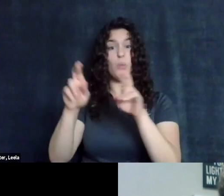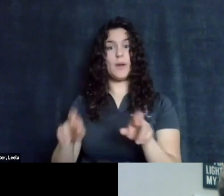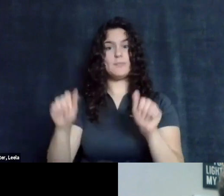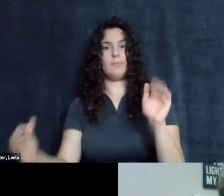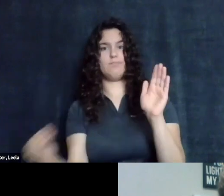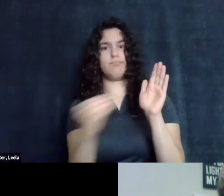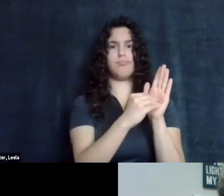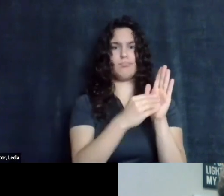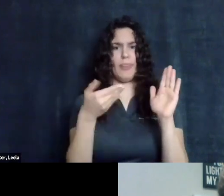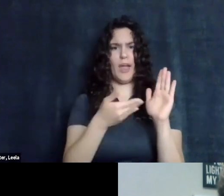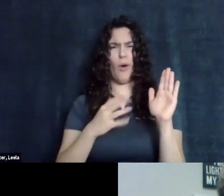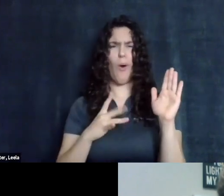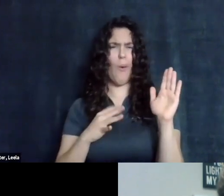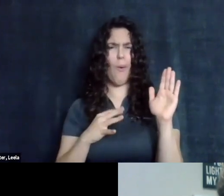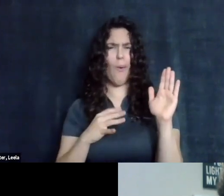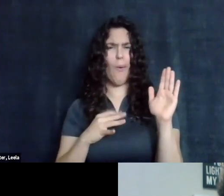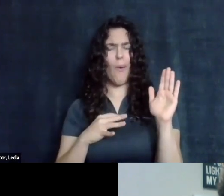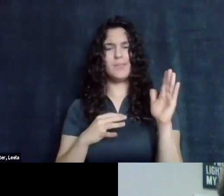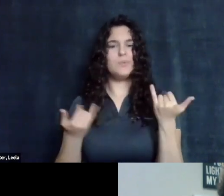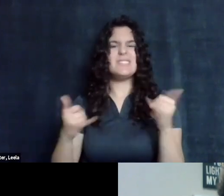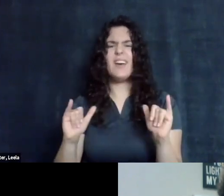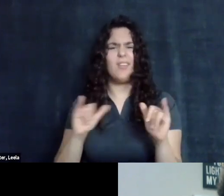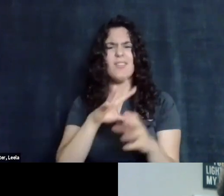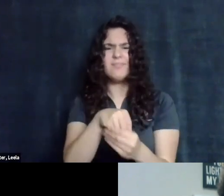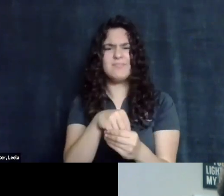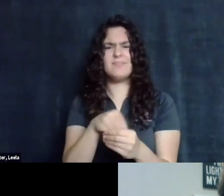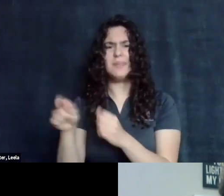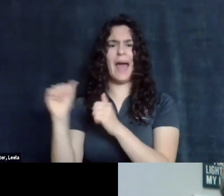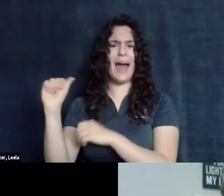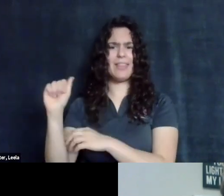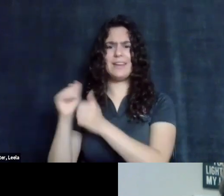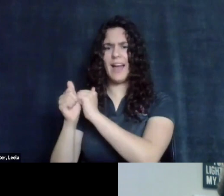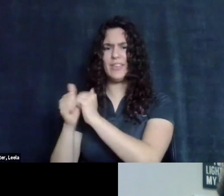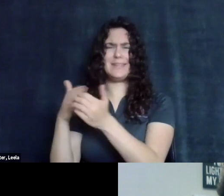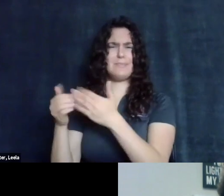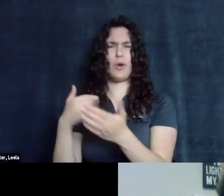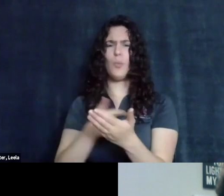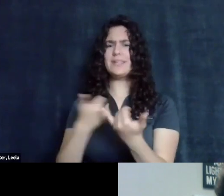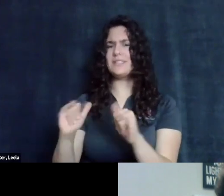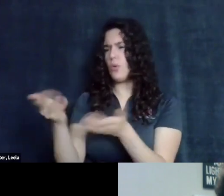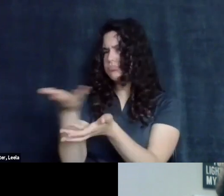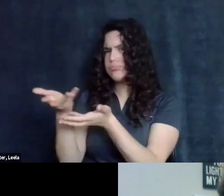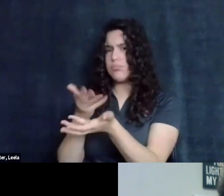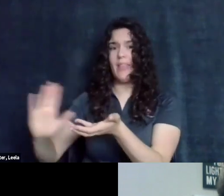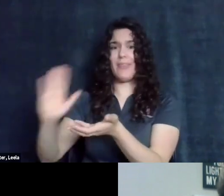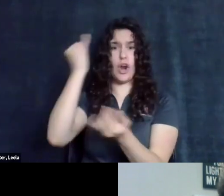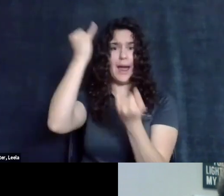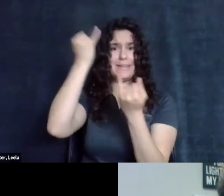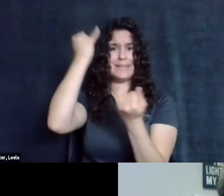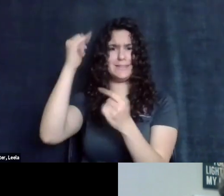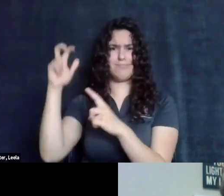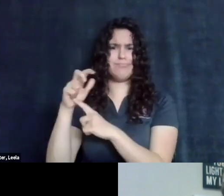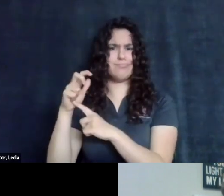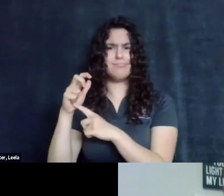job prospects. So these athletes we always work with them, and they have very good ideas. And sometimes